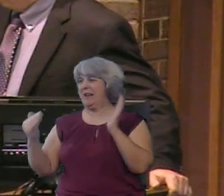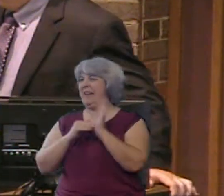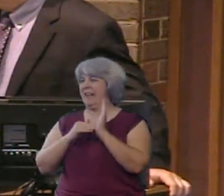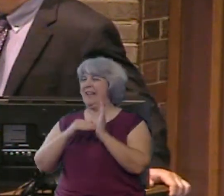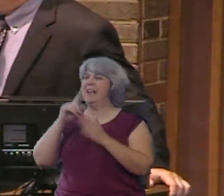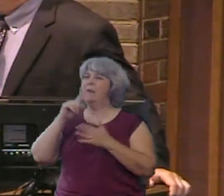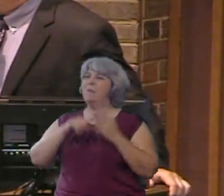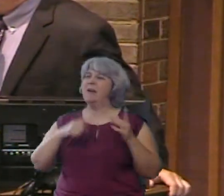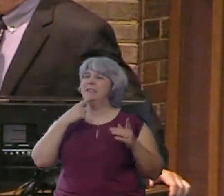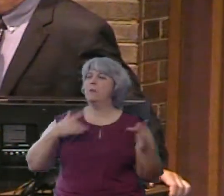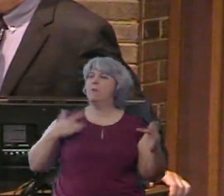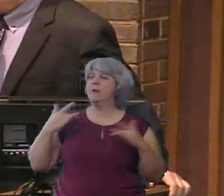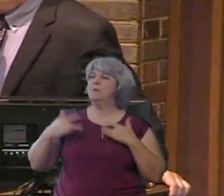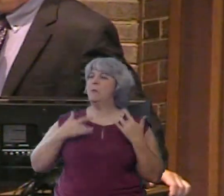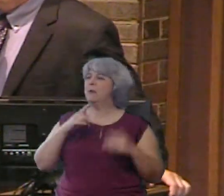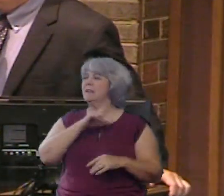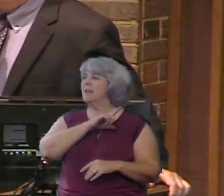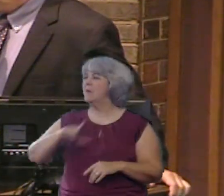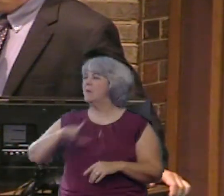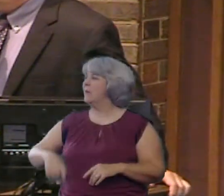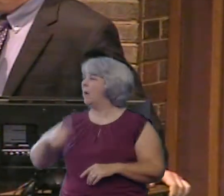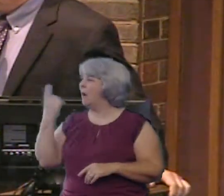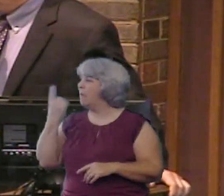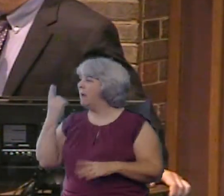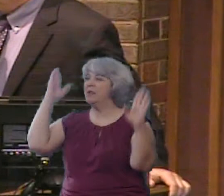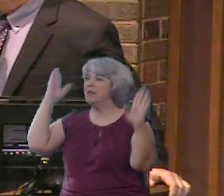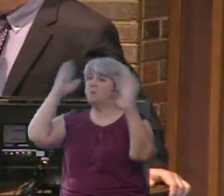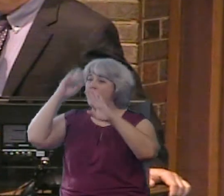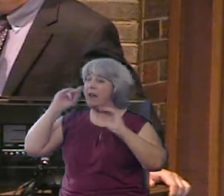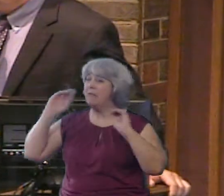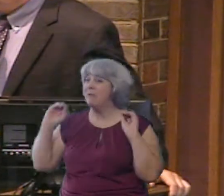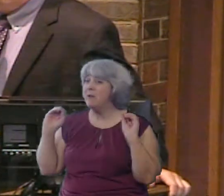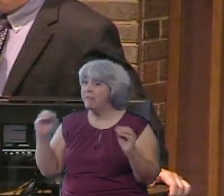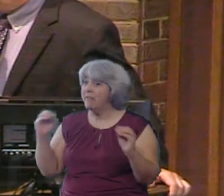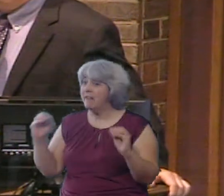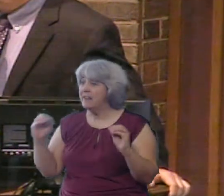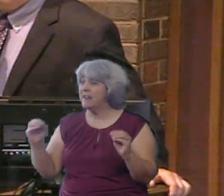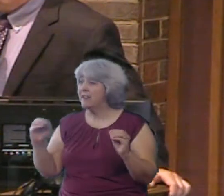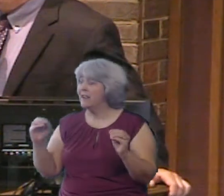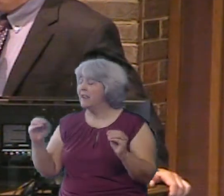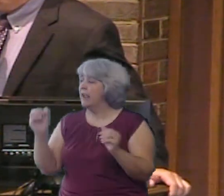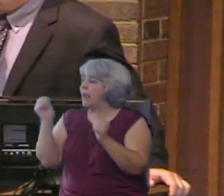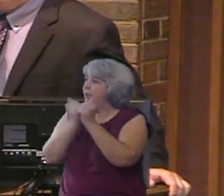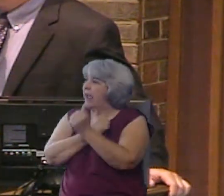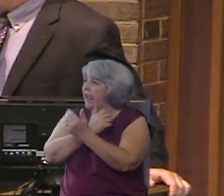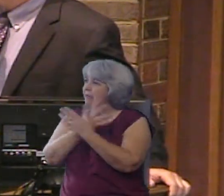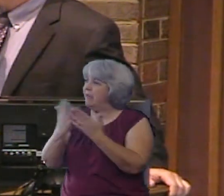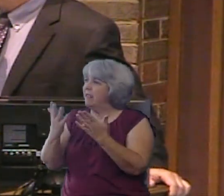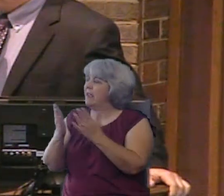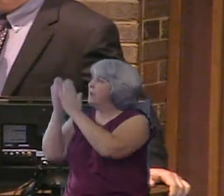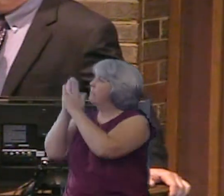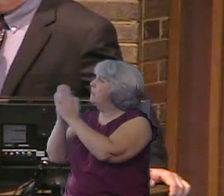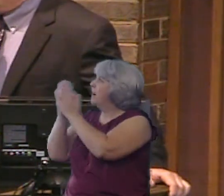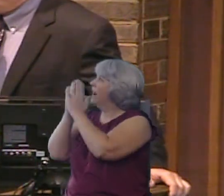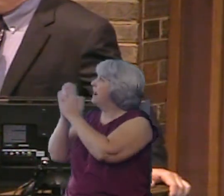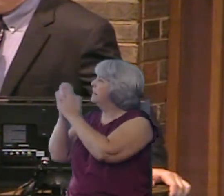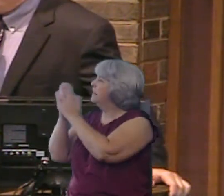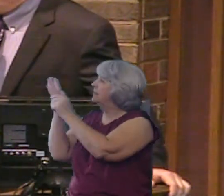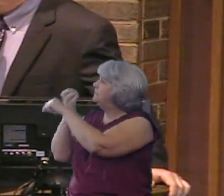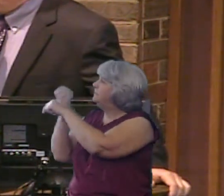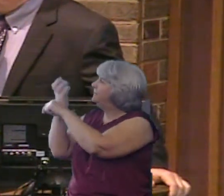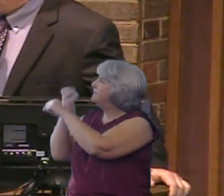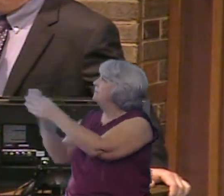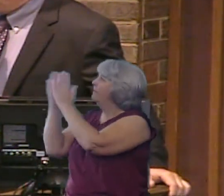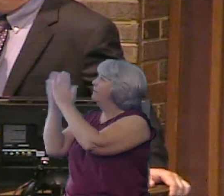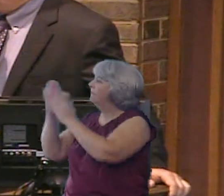4. Paul says, be anxious for nothing. By everything with prayer and supplication, make your request known unto